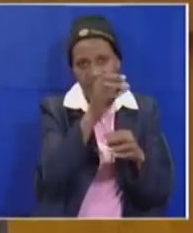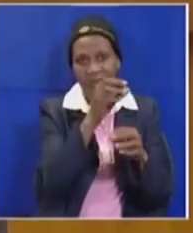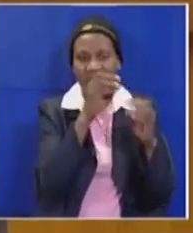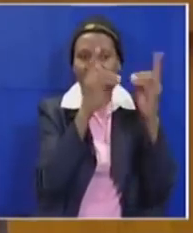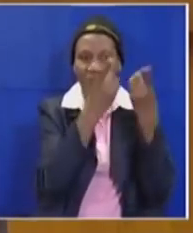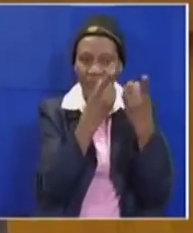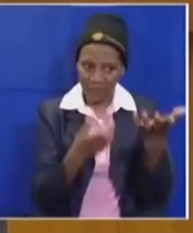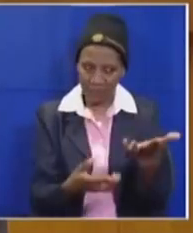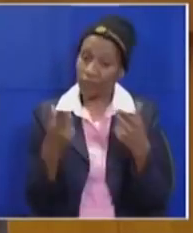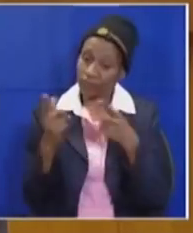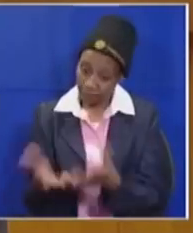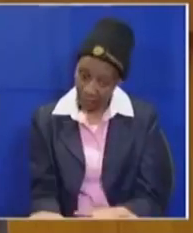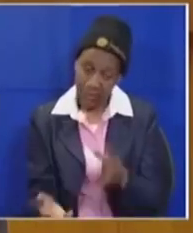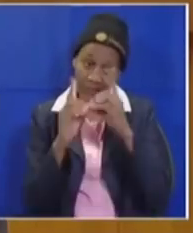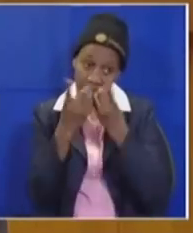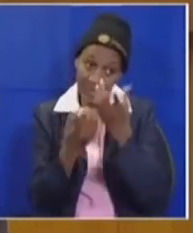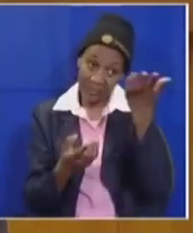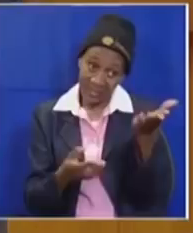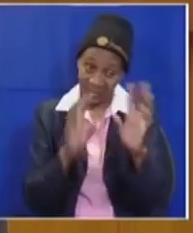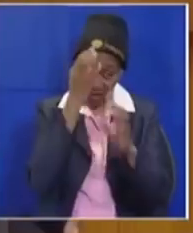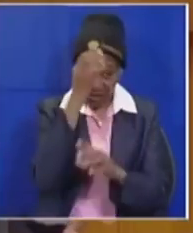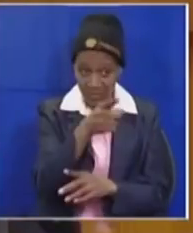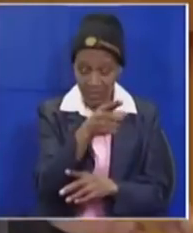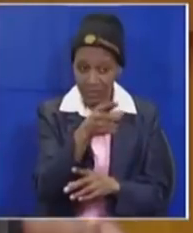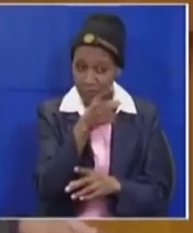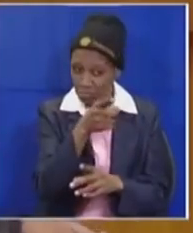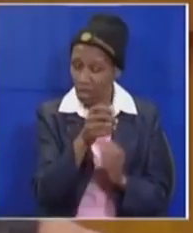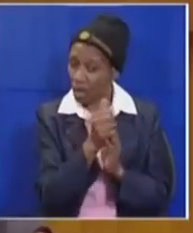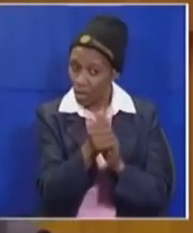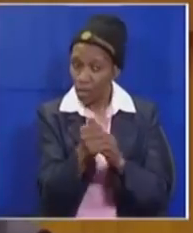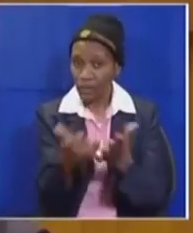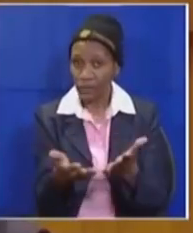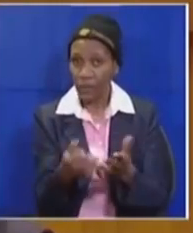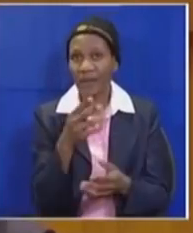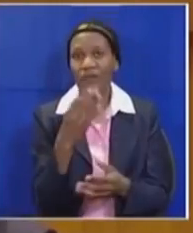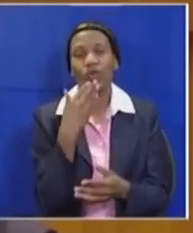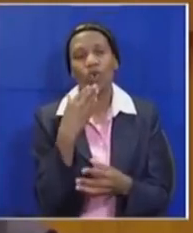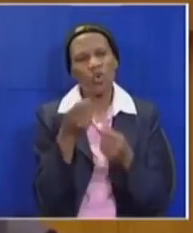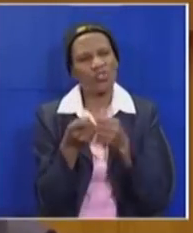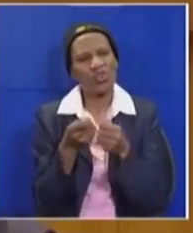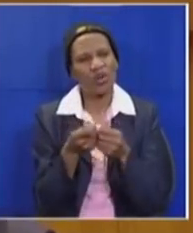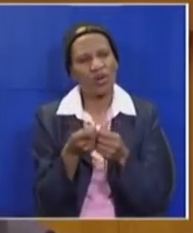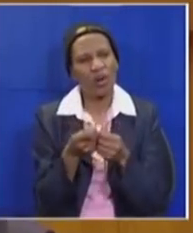And the public sector, in the main, it's in the hands of business.